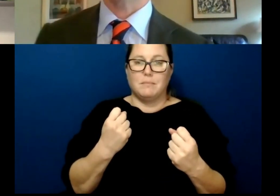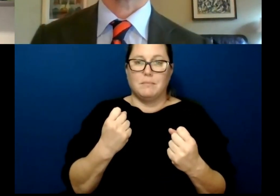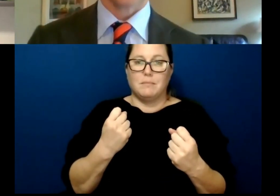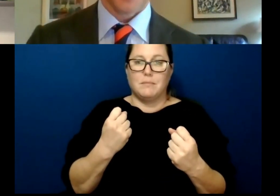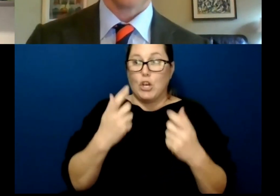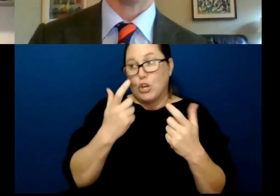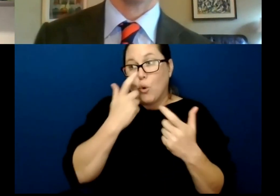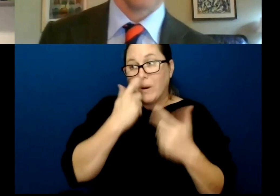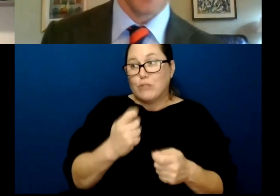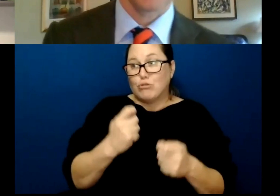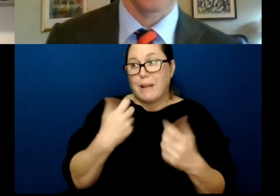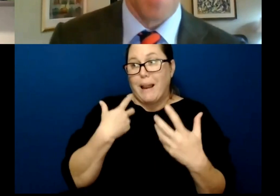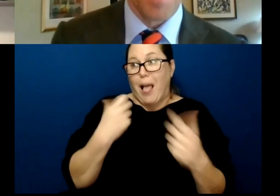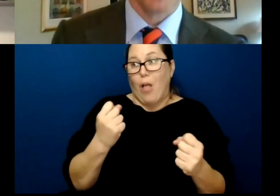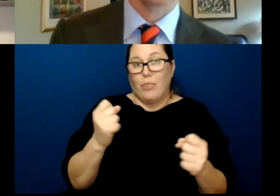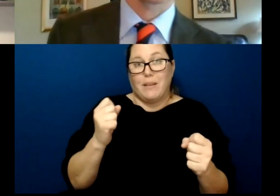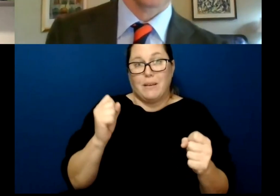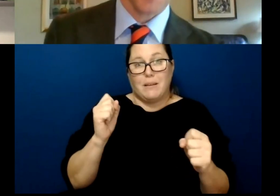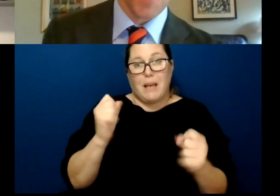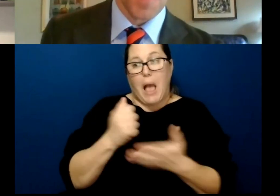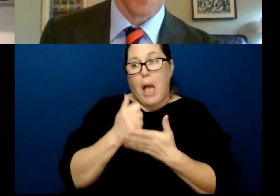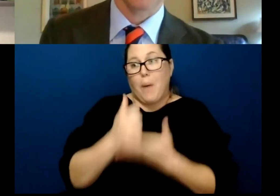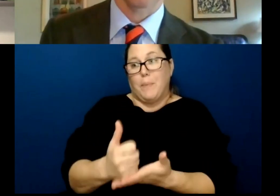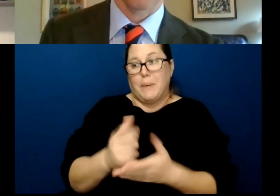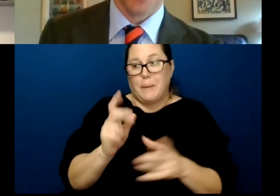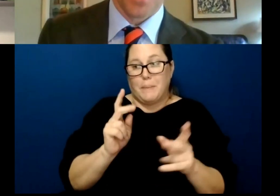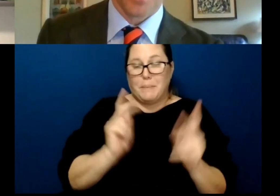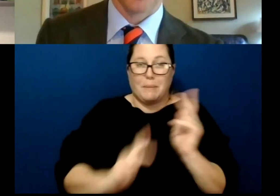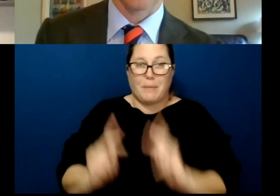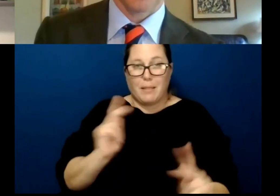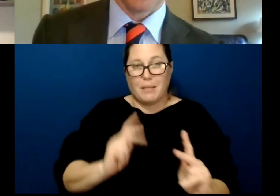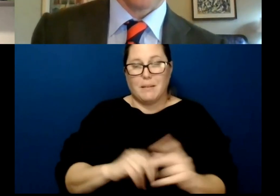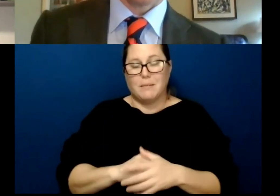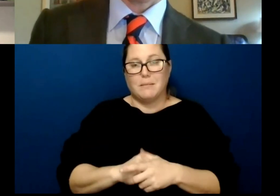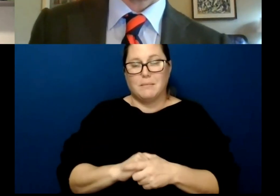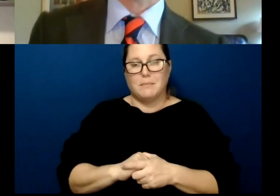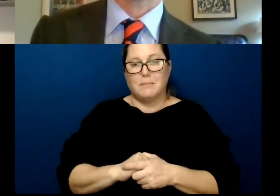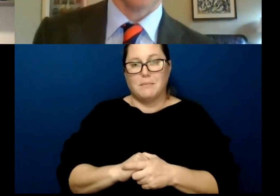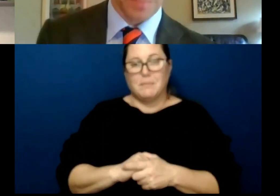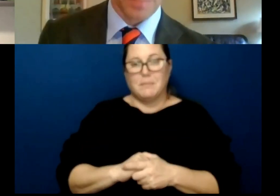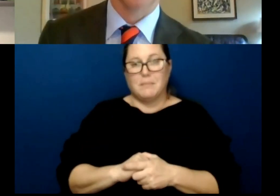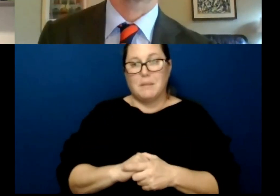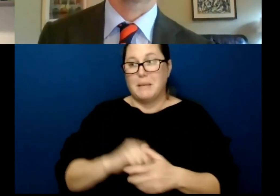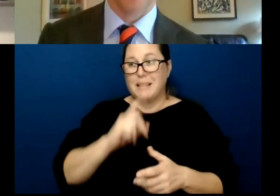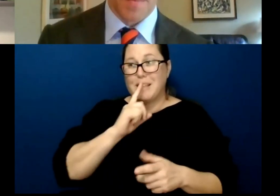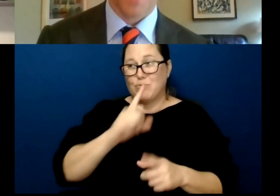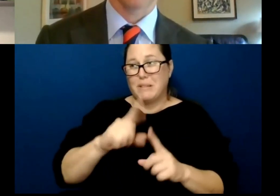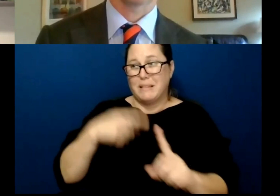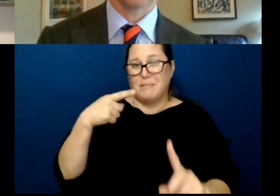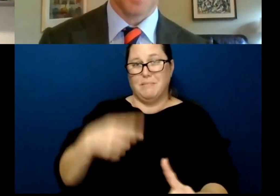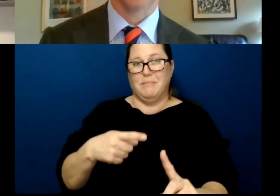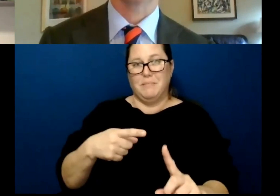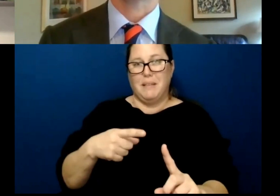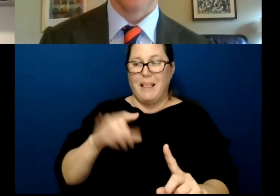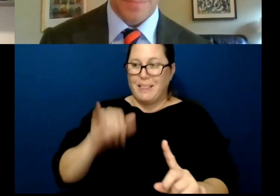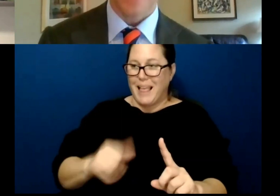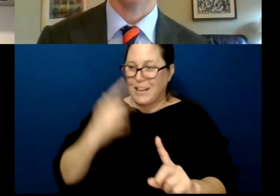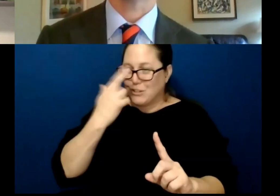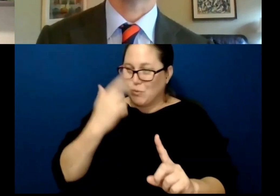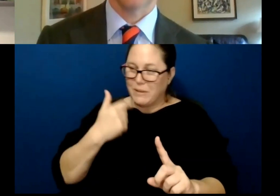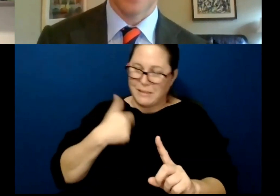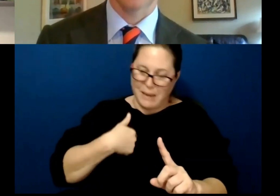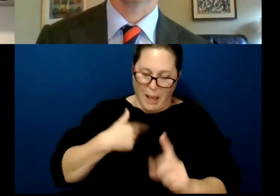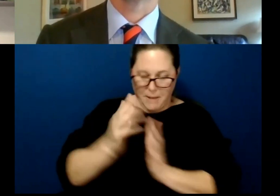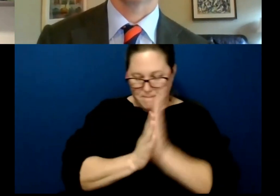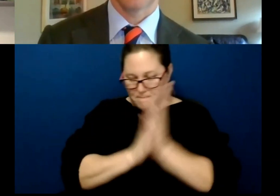people. And that really is the be all and it all. That's the reason I get up in the morning and go to work every day,